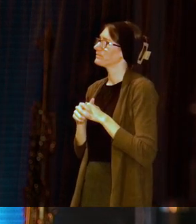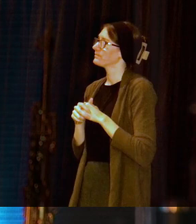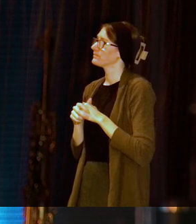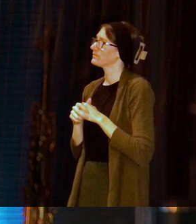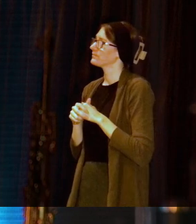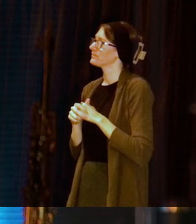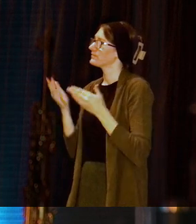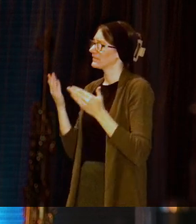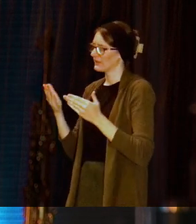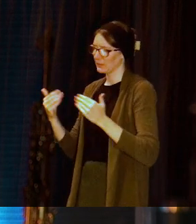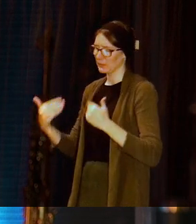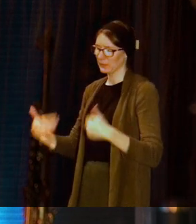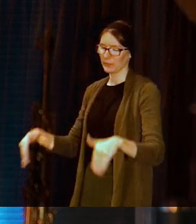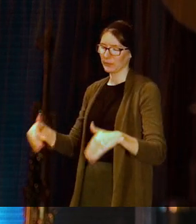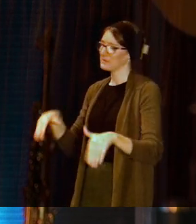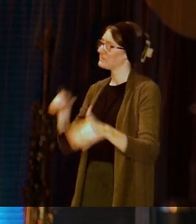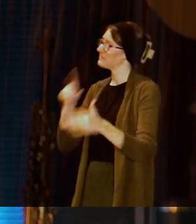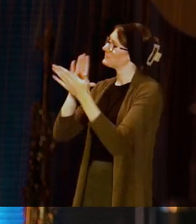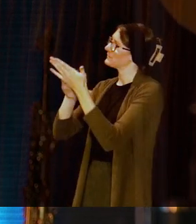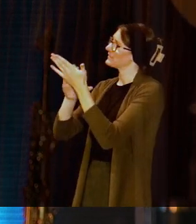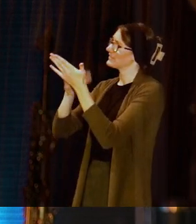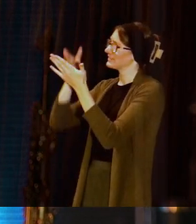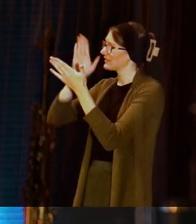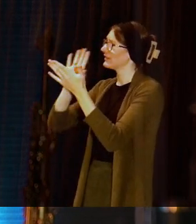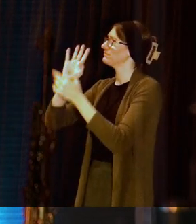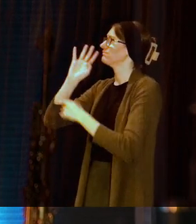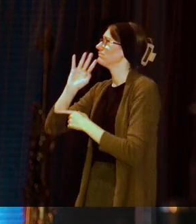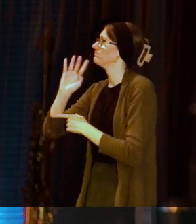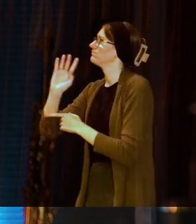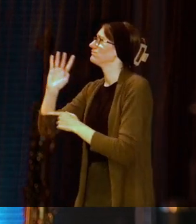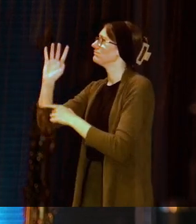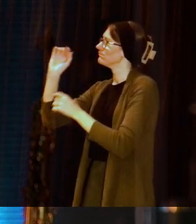Let the high praises of God be in their mouth.